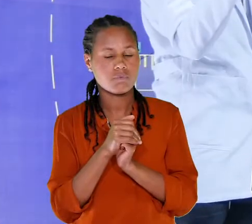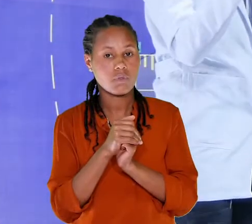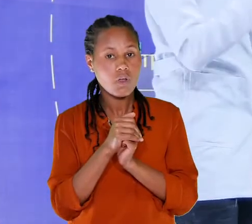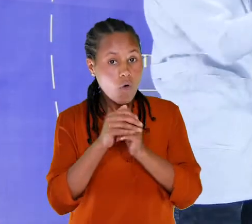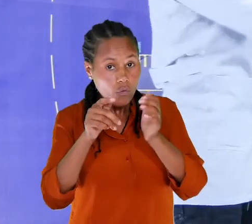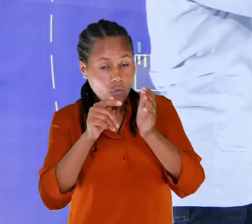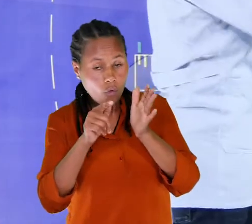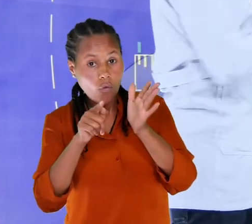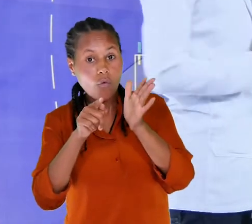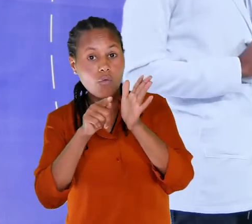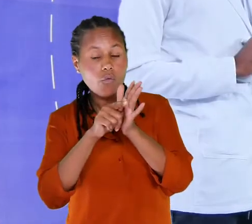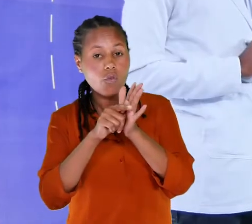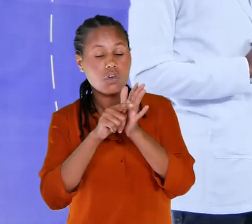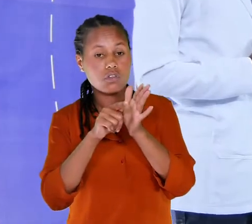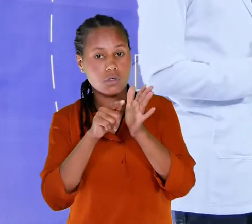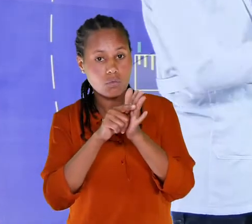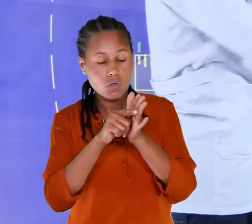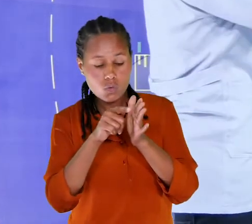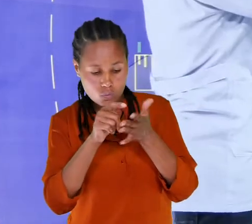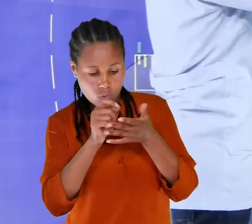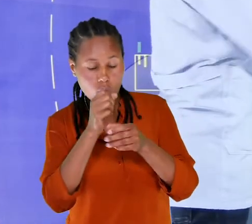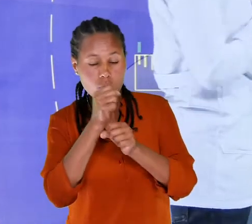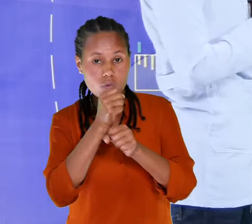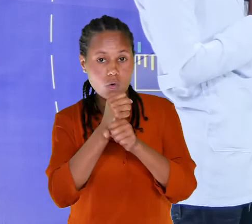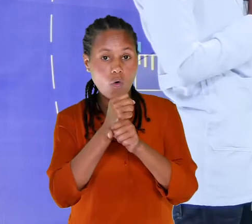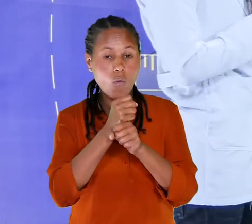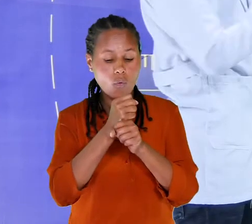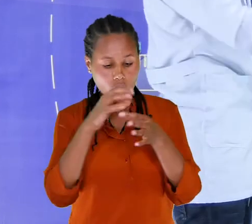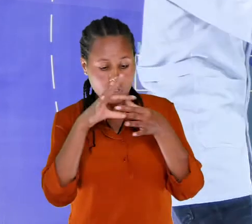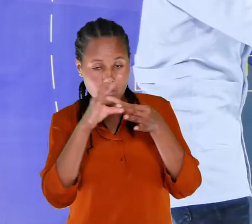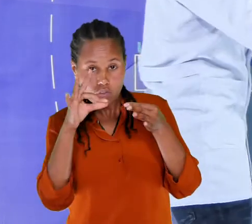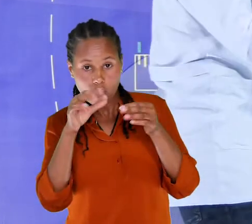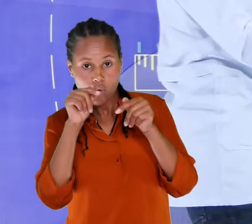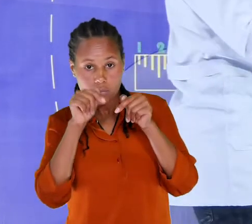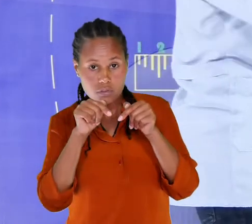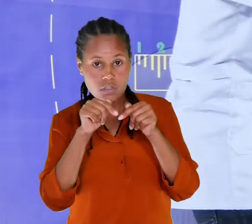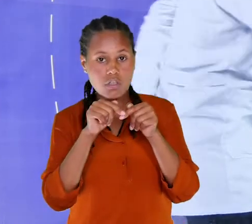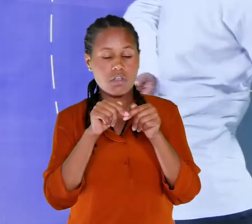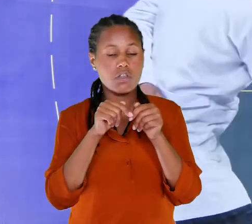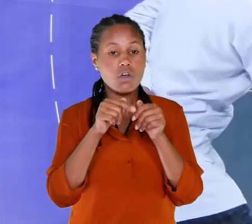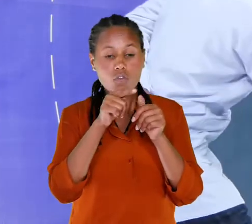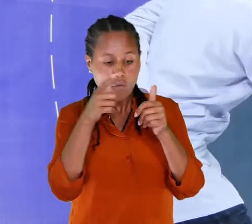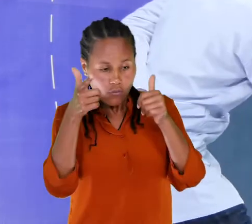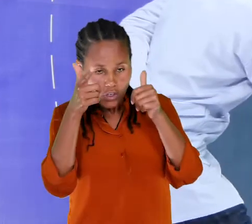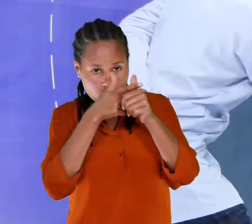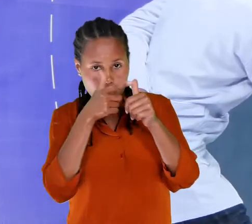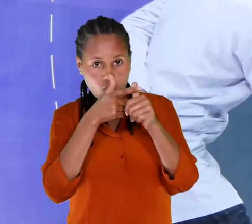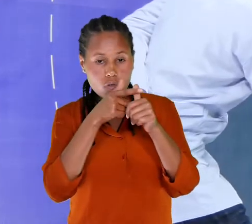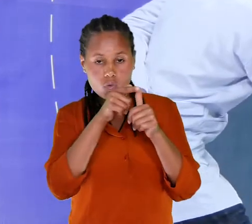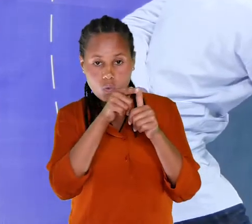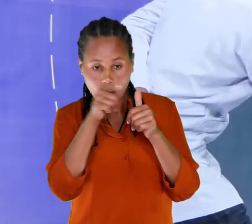For example, if you want to make sentence from this one, first of all, you can